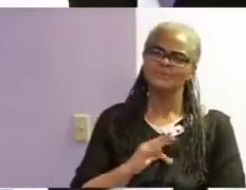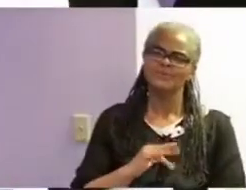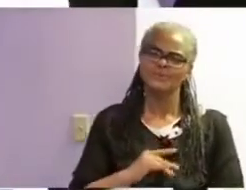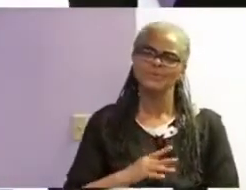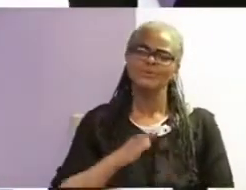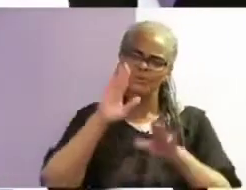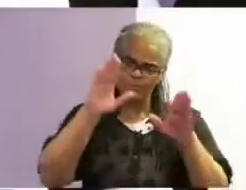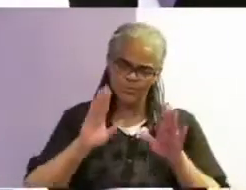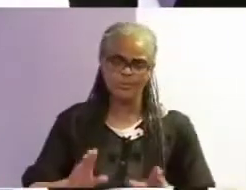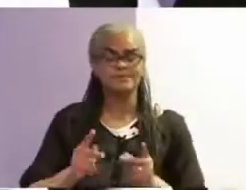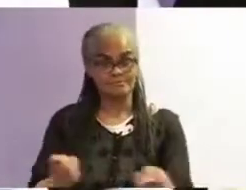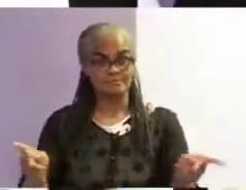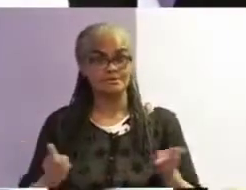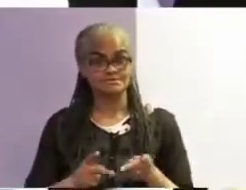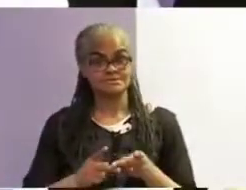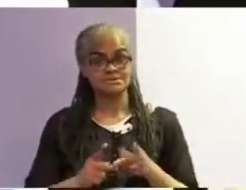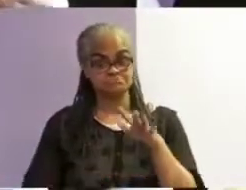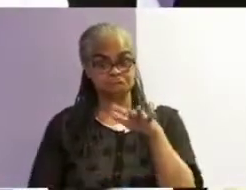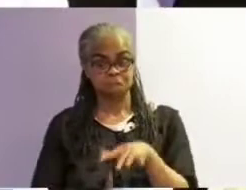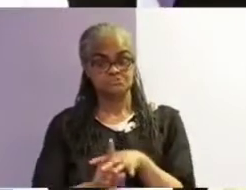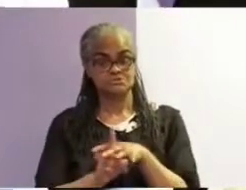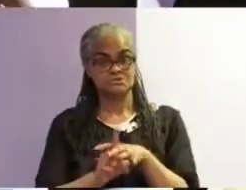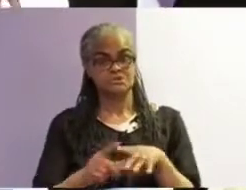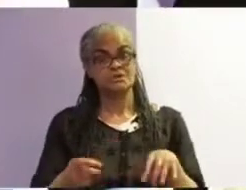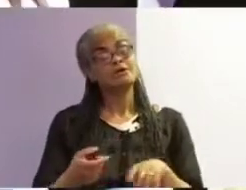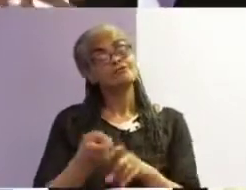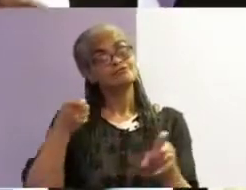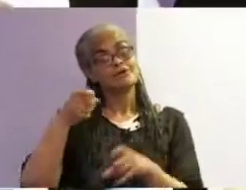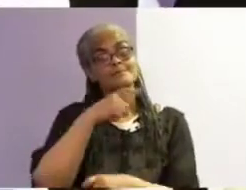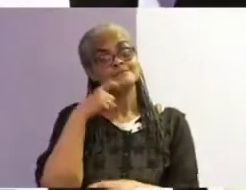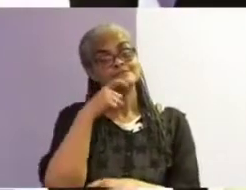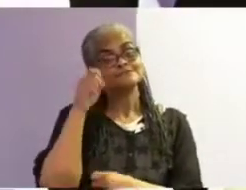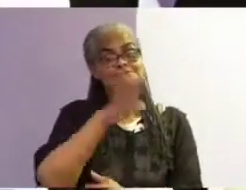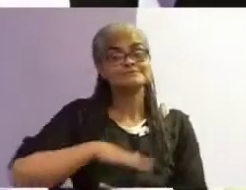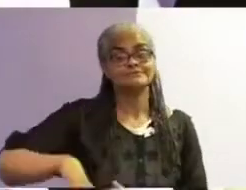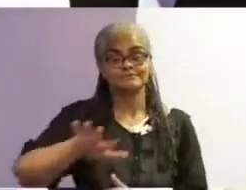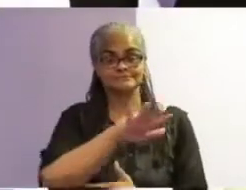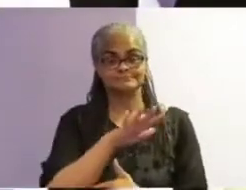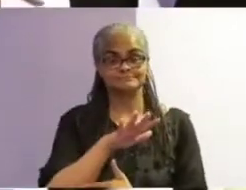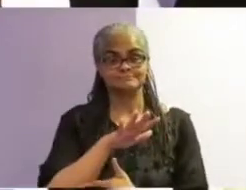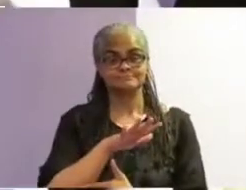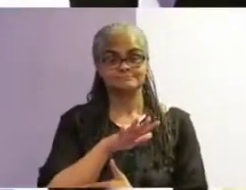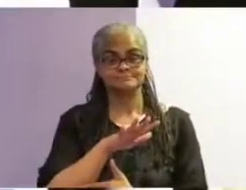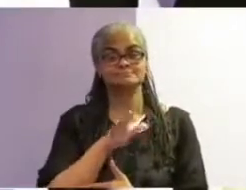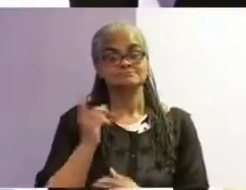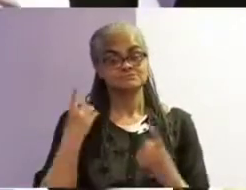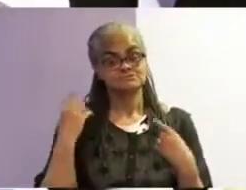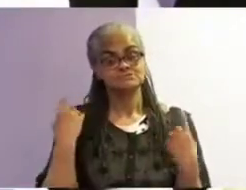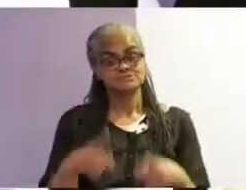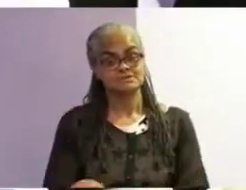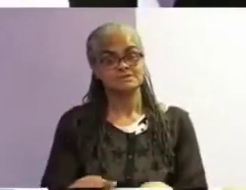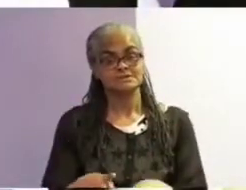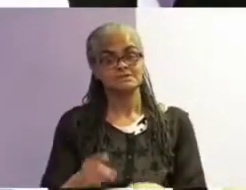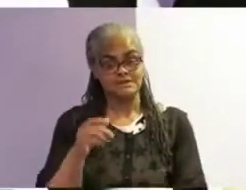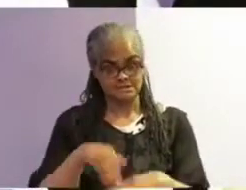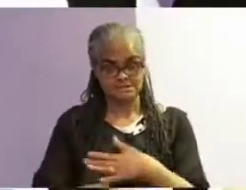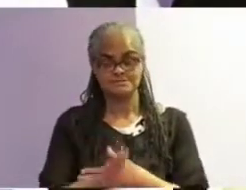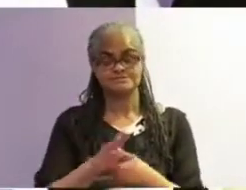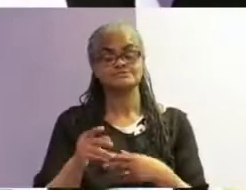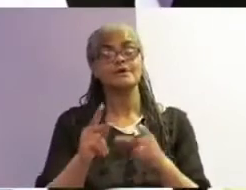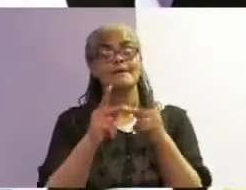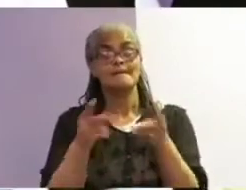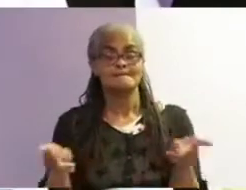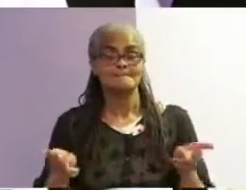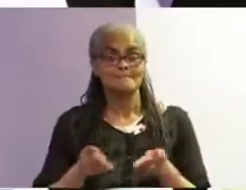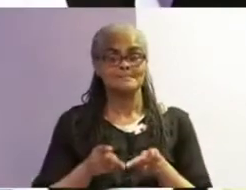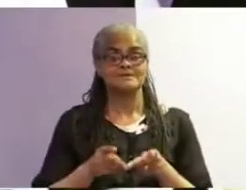desert. As he comes in from the desert, one writer says that in the palace at Shushan,